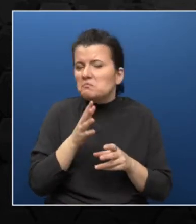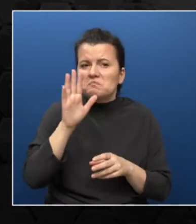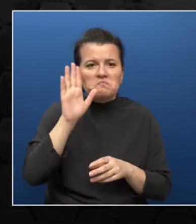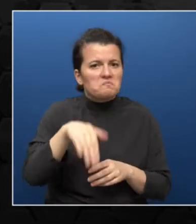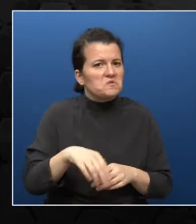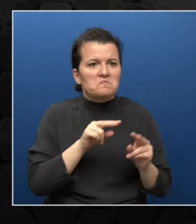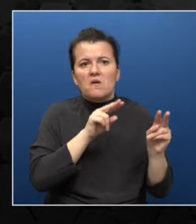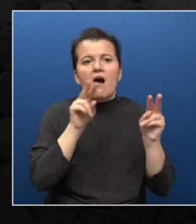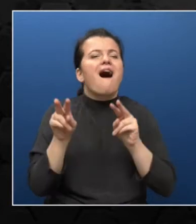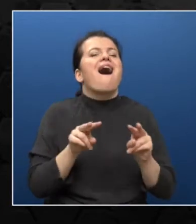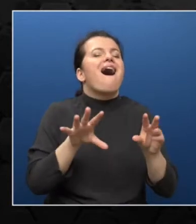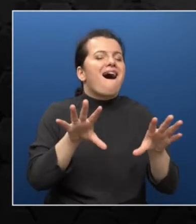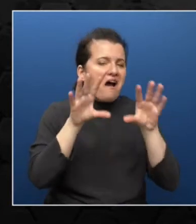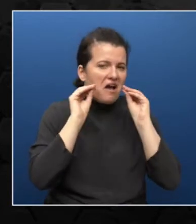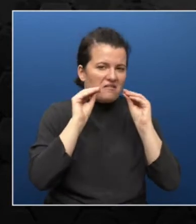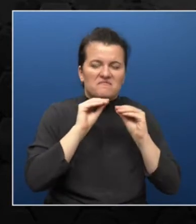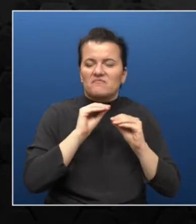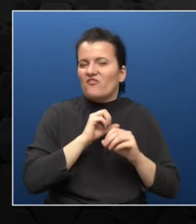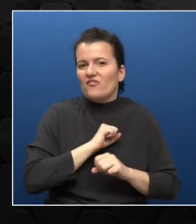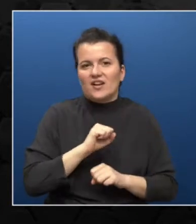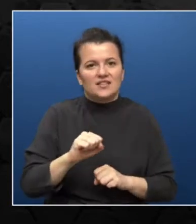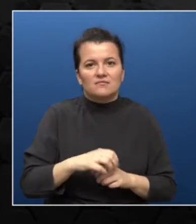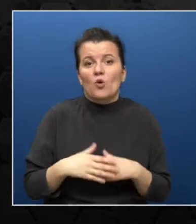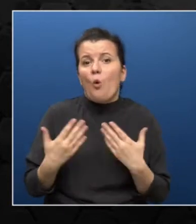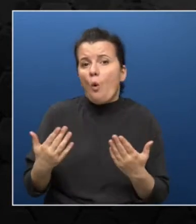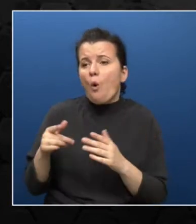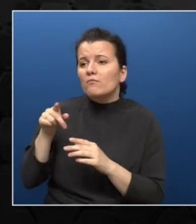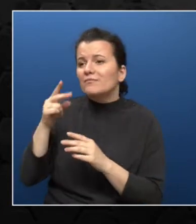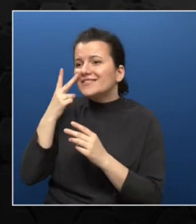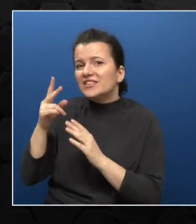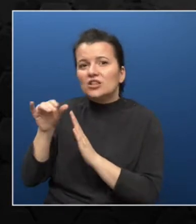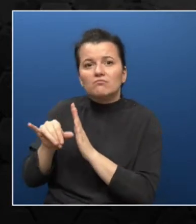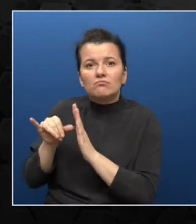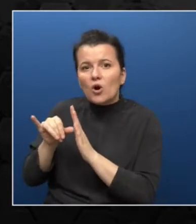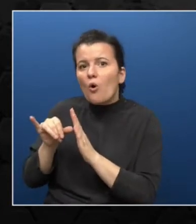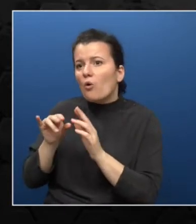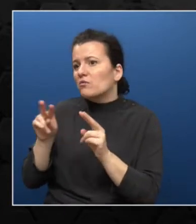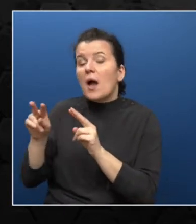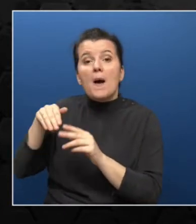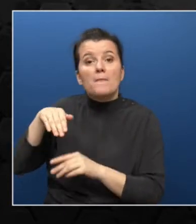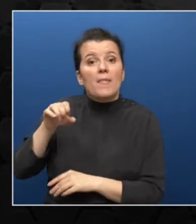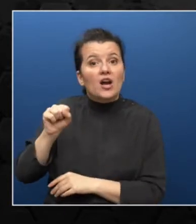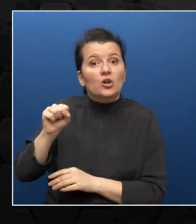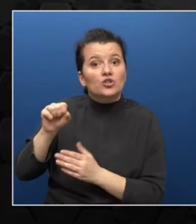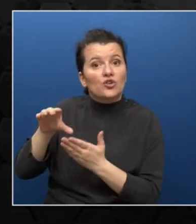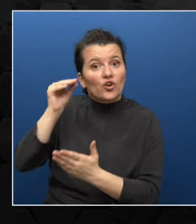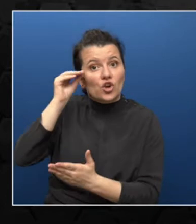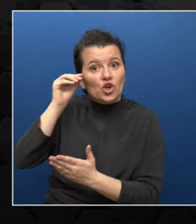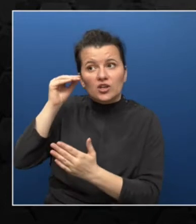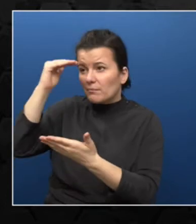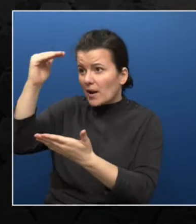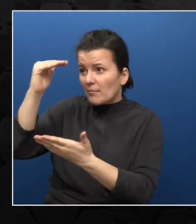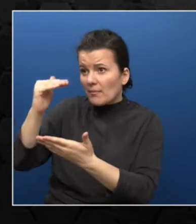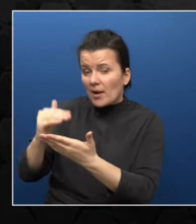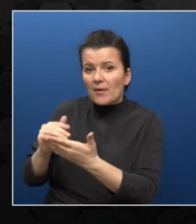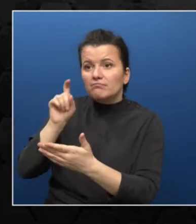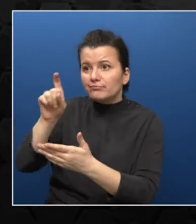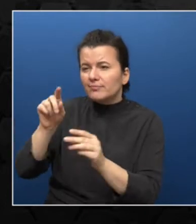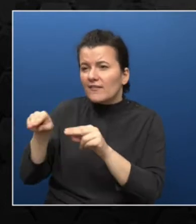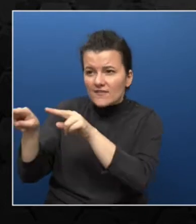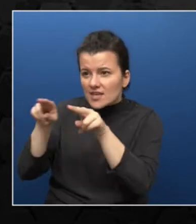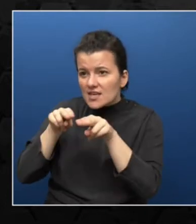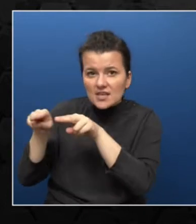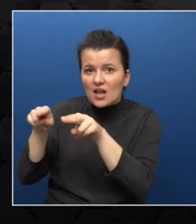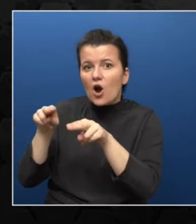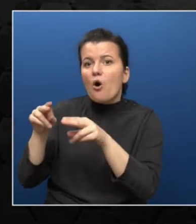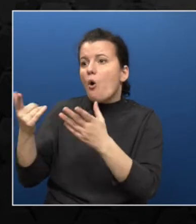can also follow tutorials and Microsoft Learn. You can get a lot of documentation on that.